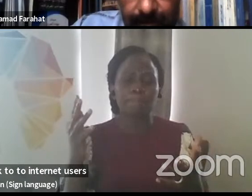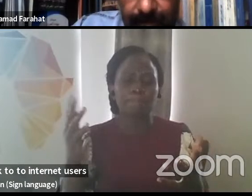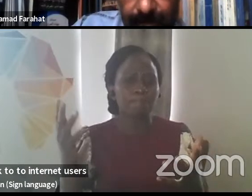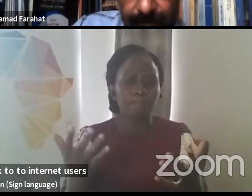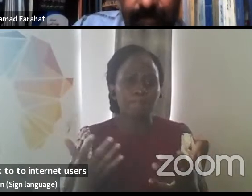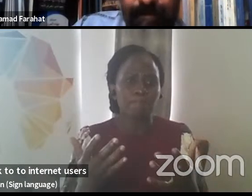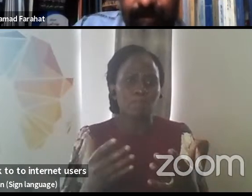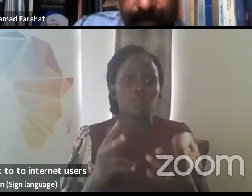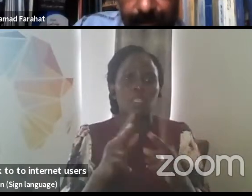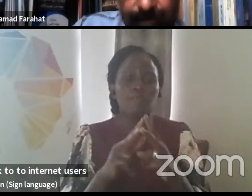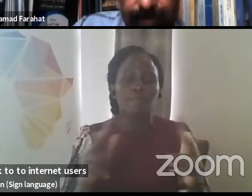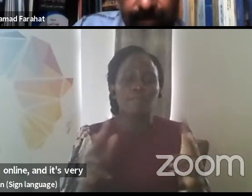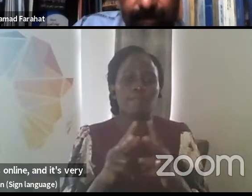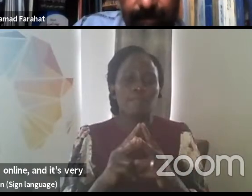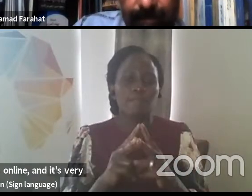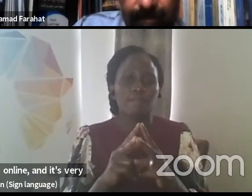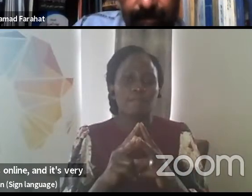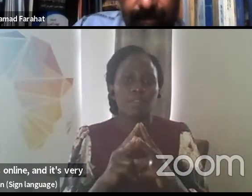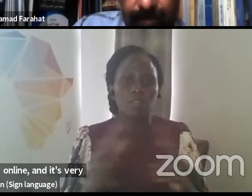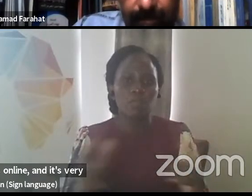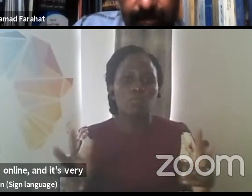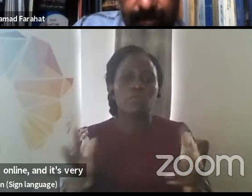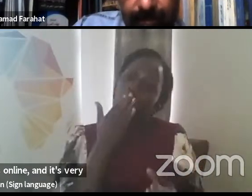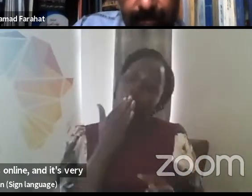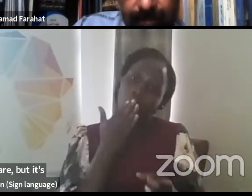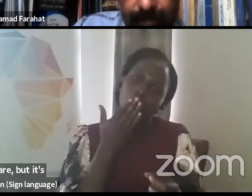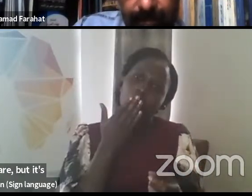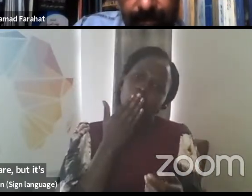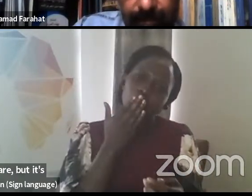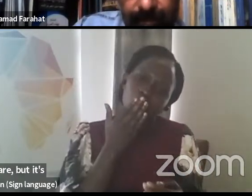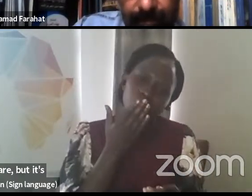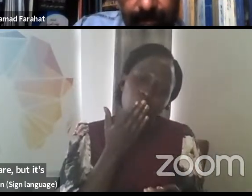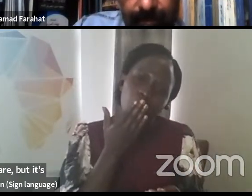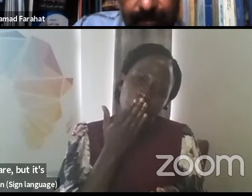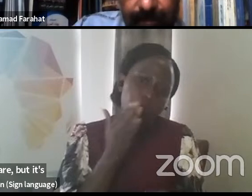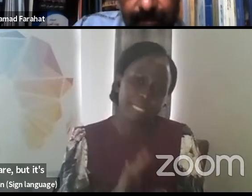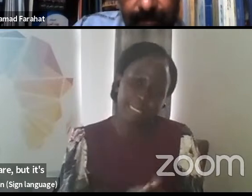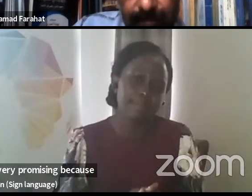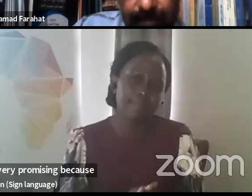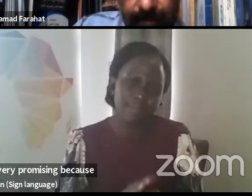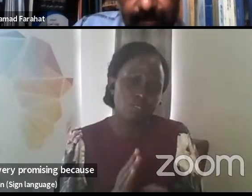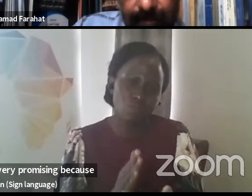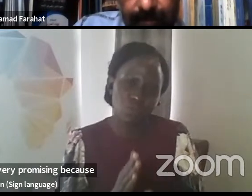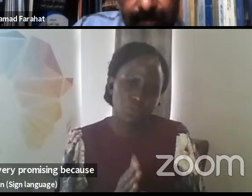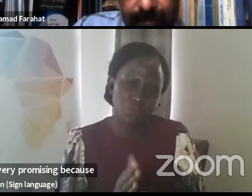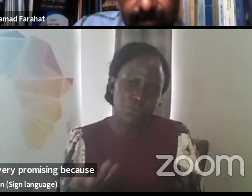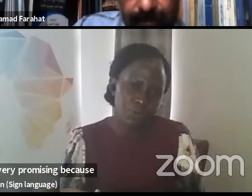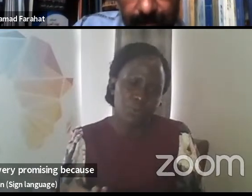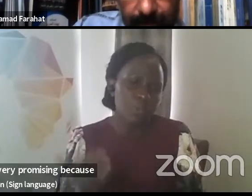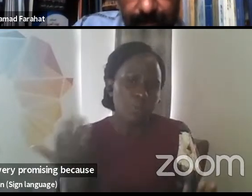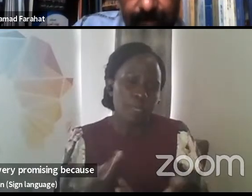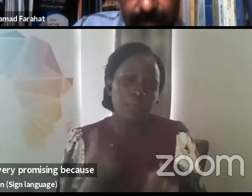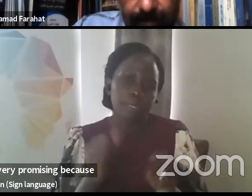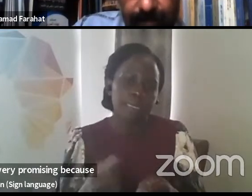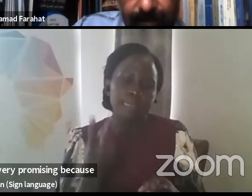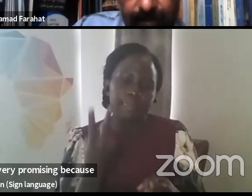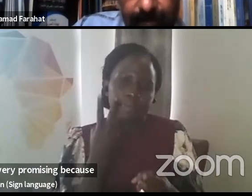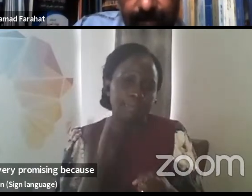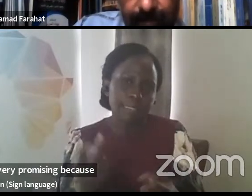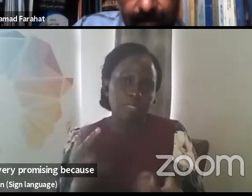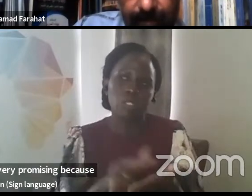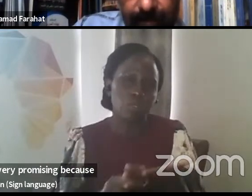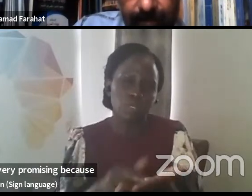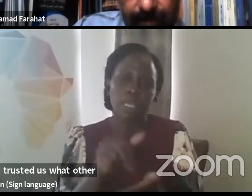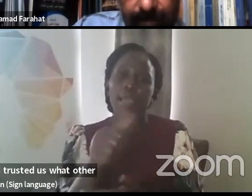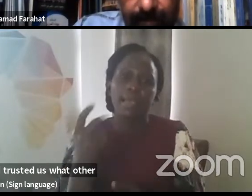rare, but it's very promising, because you can be very lazy and just like use what other